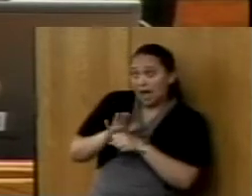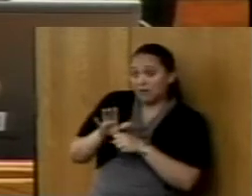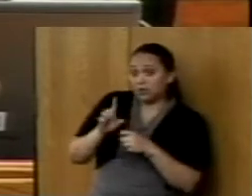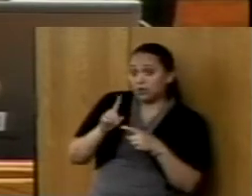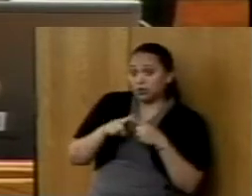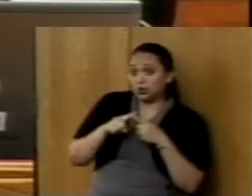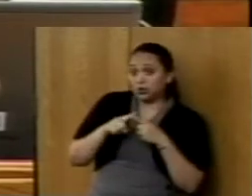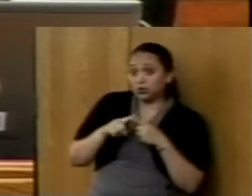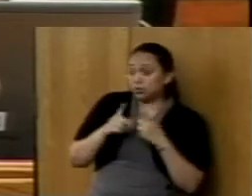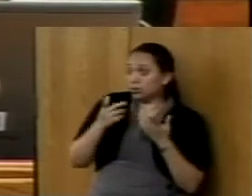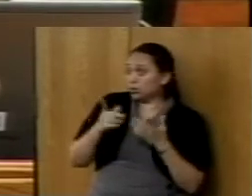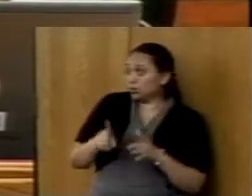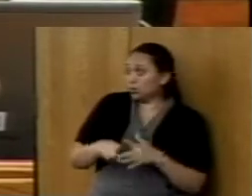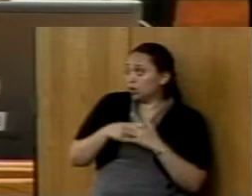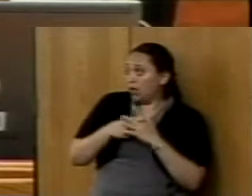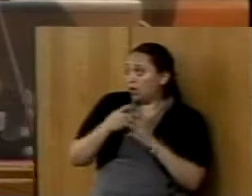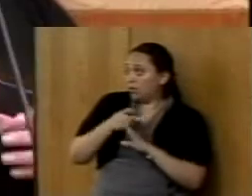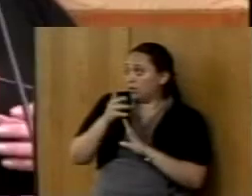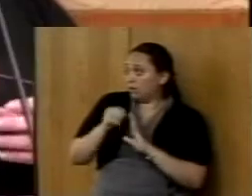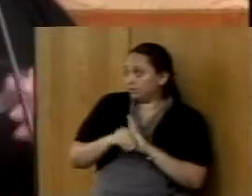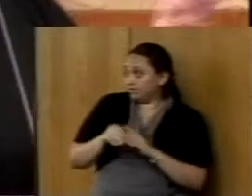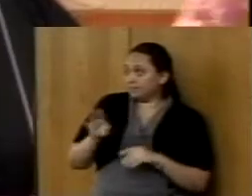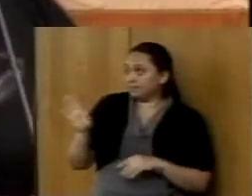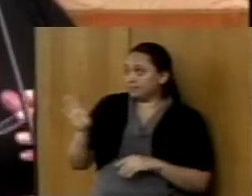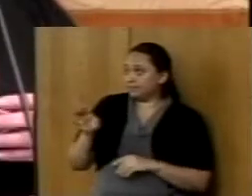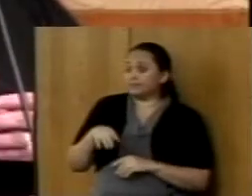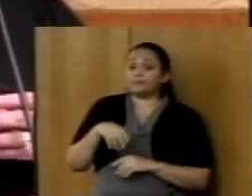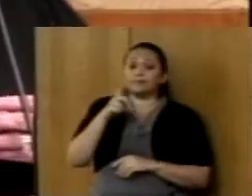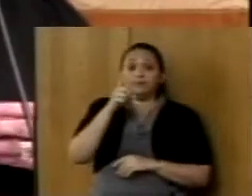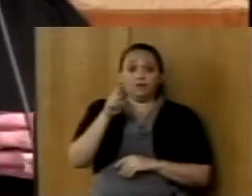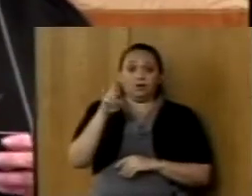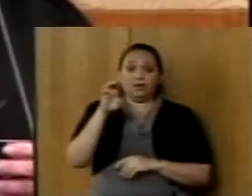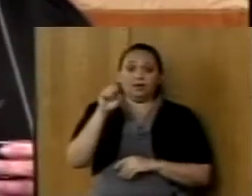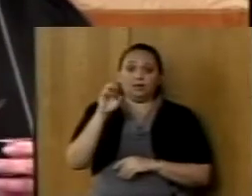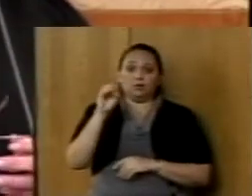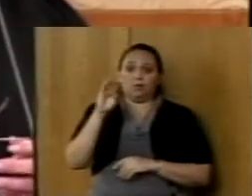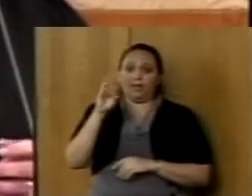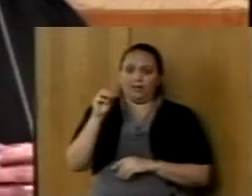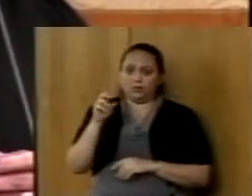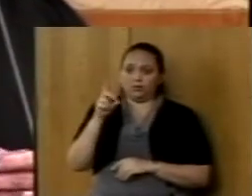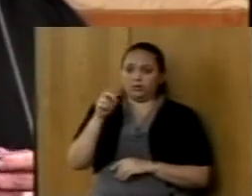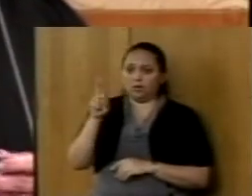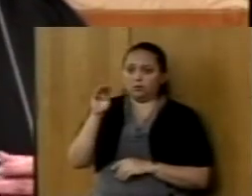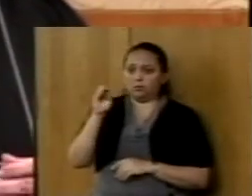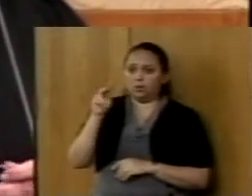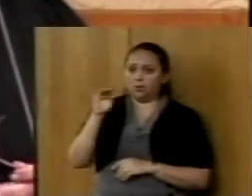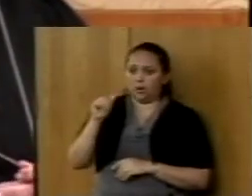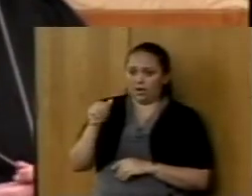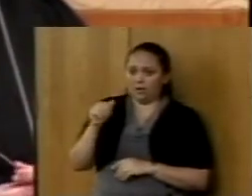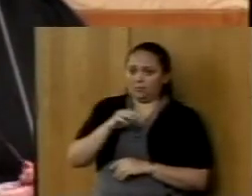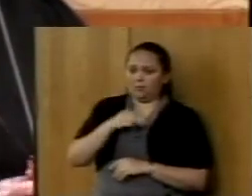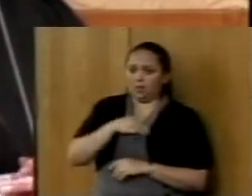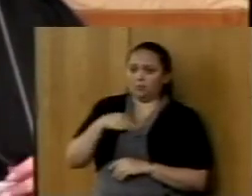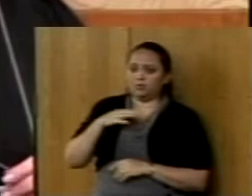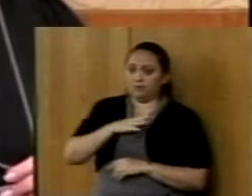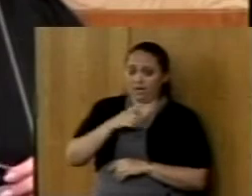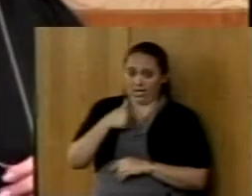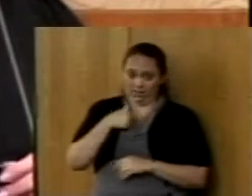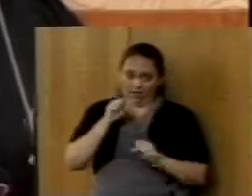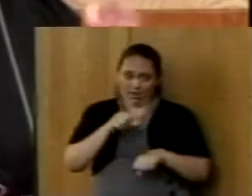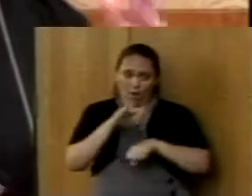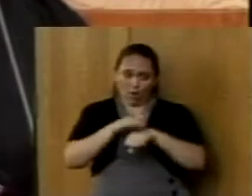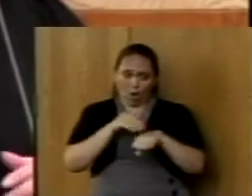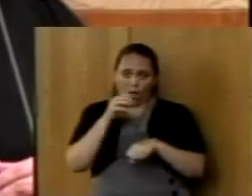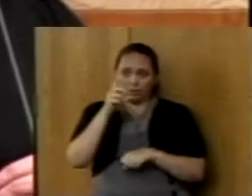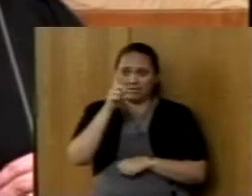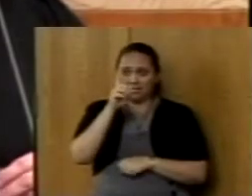program. Dr. Escobedo and Dr. Montoya, members of the board, if I may, I'd like to call Ms. Debbie Alford. She pretty much